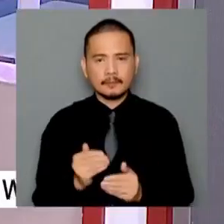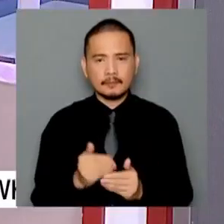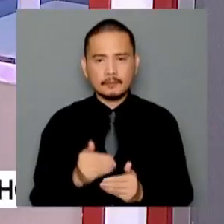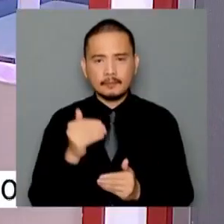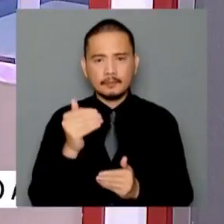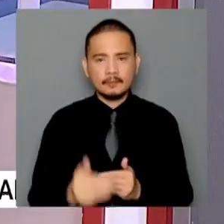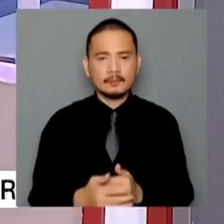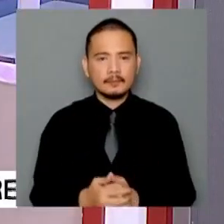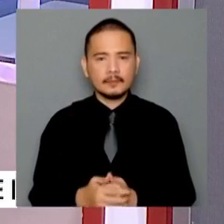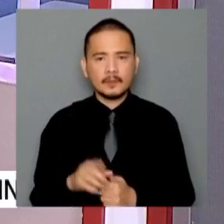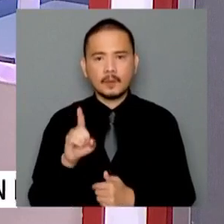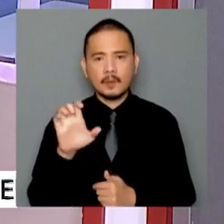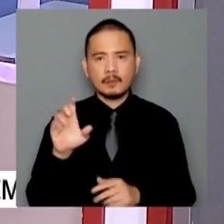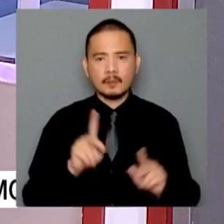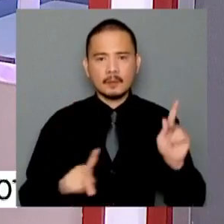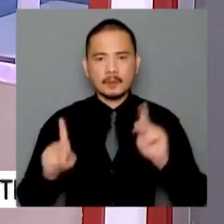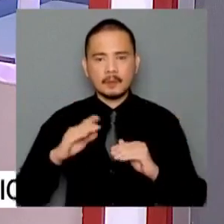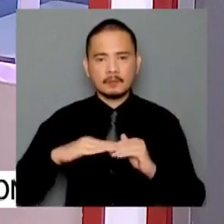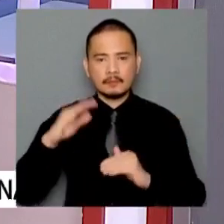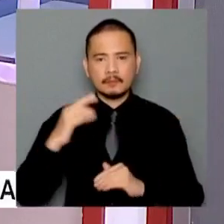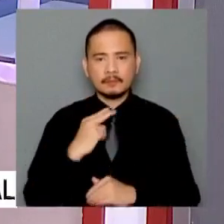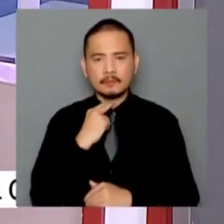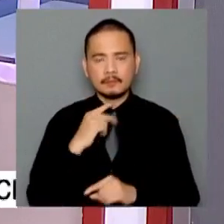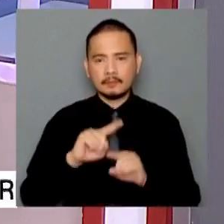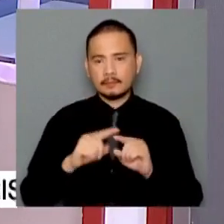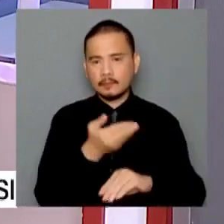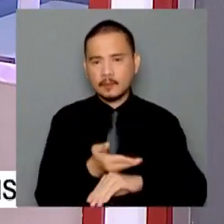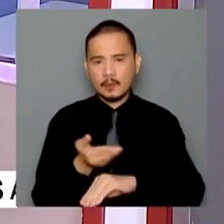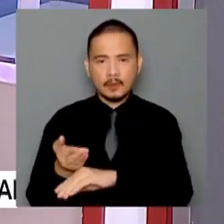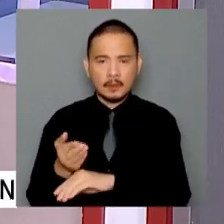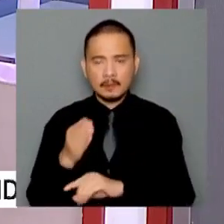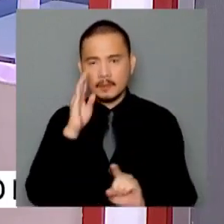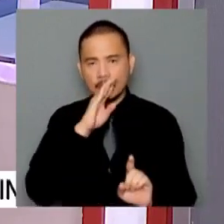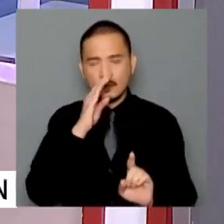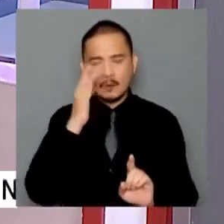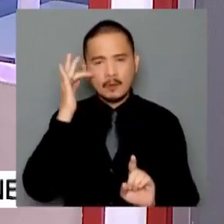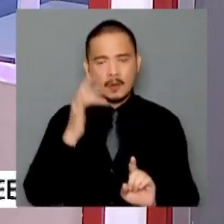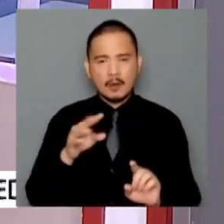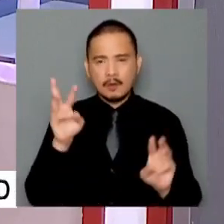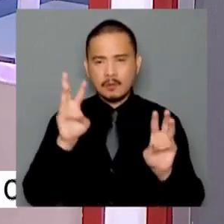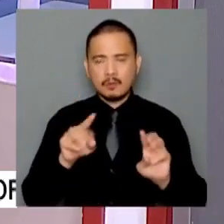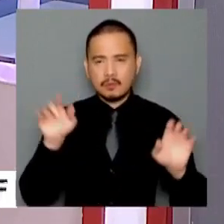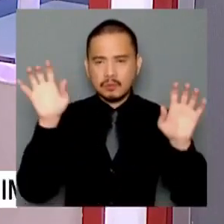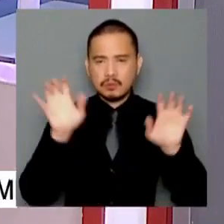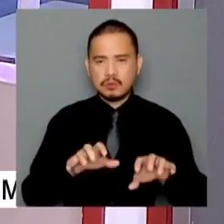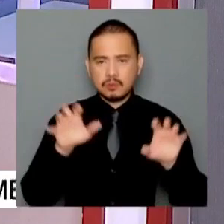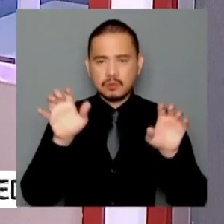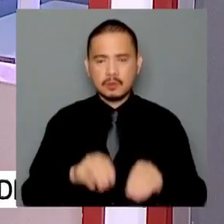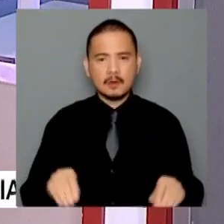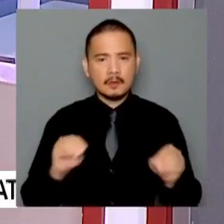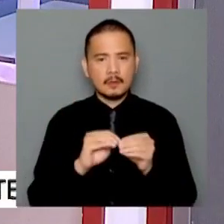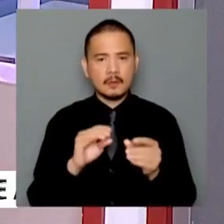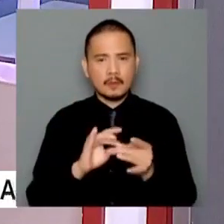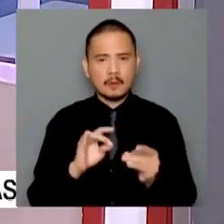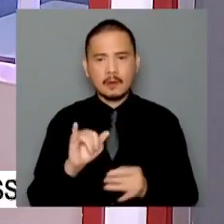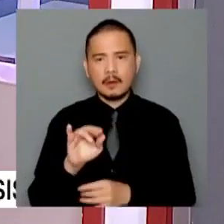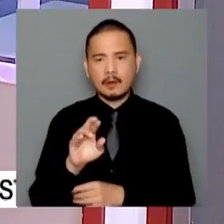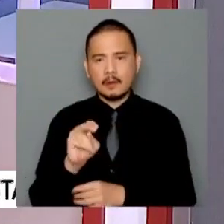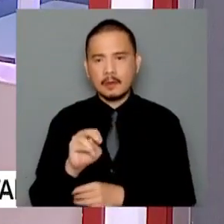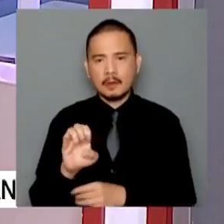Hundreds of passengers stranded in ports in Bicol due to the bad weather. Irene Perol now joins us with the latest. Irene, over